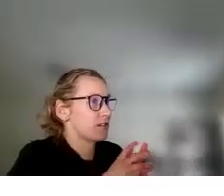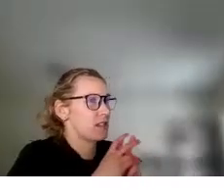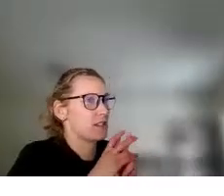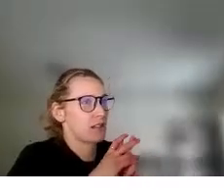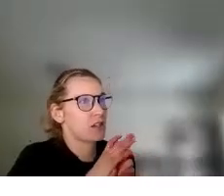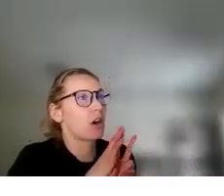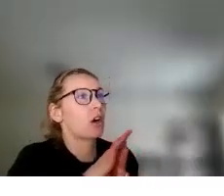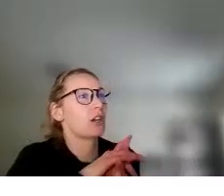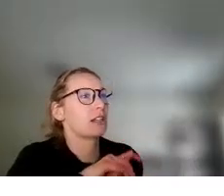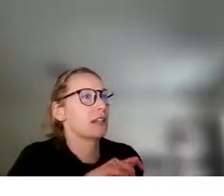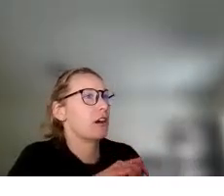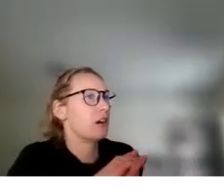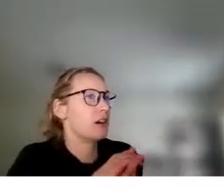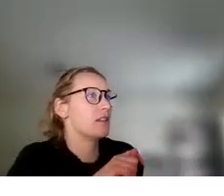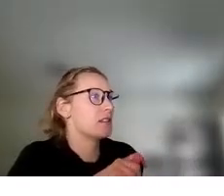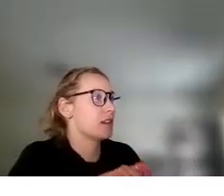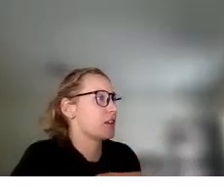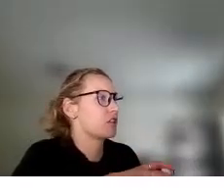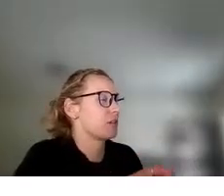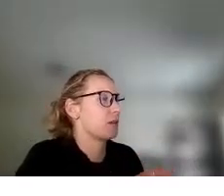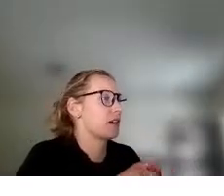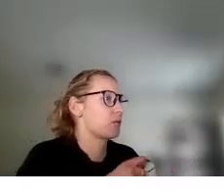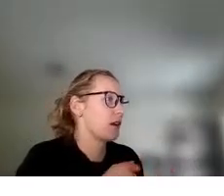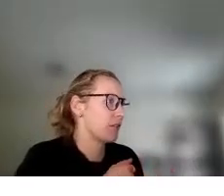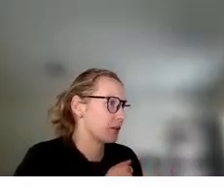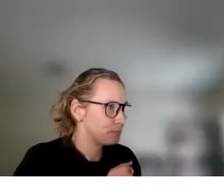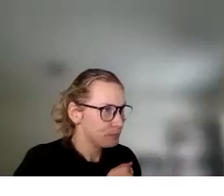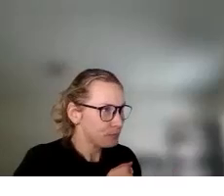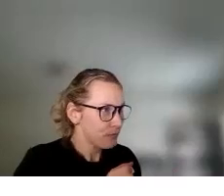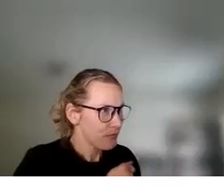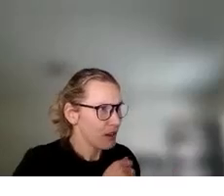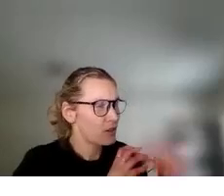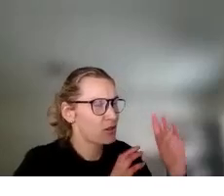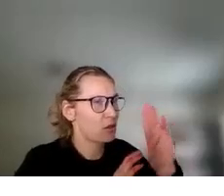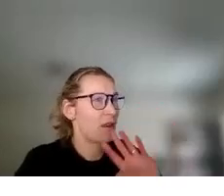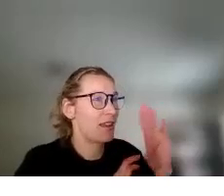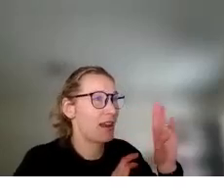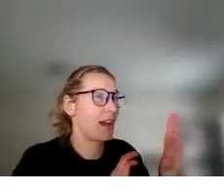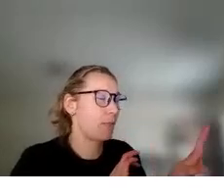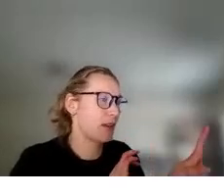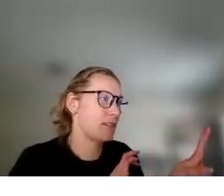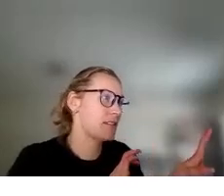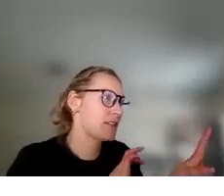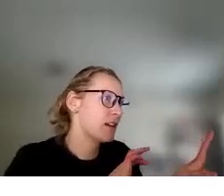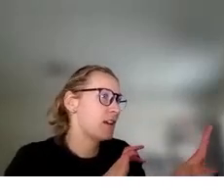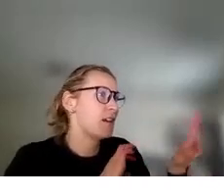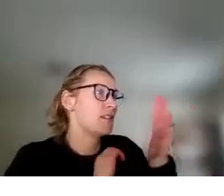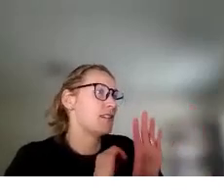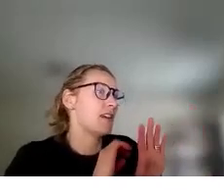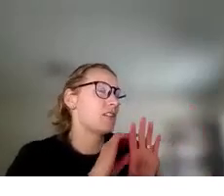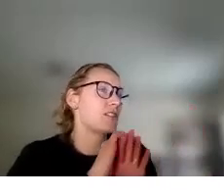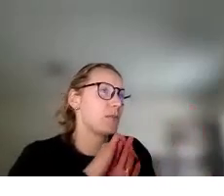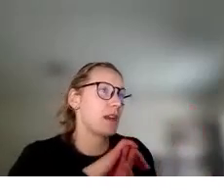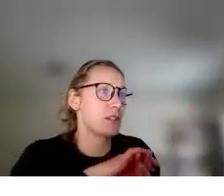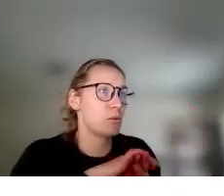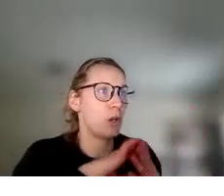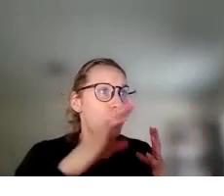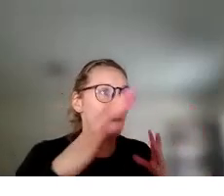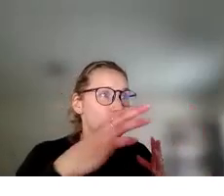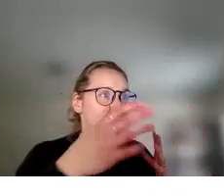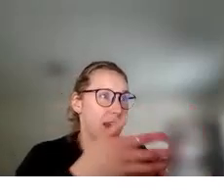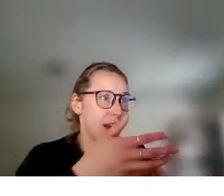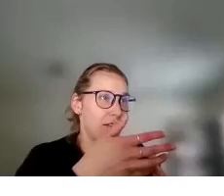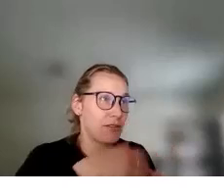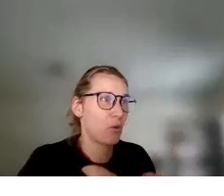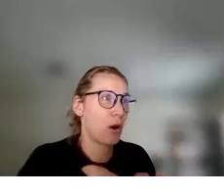2 services that's currently on the CHCBS waiver. So when that happens, CHCBS